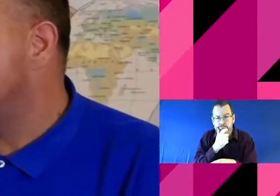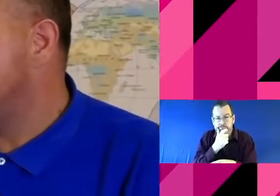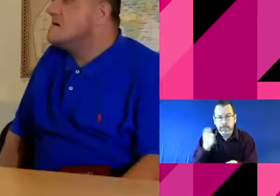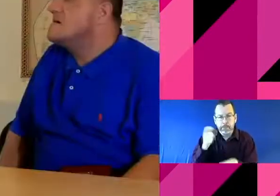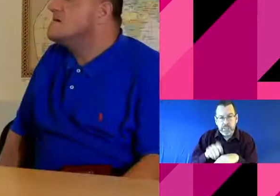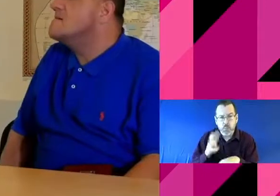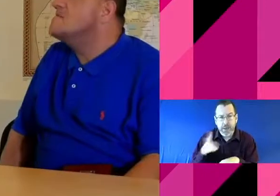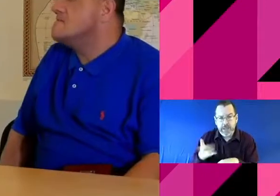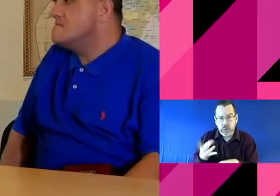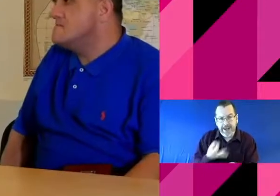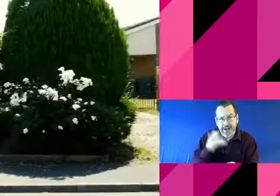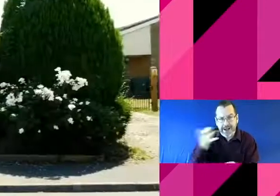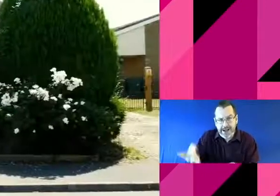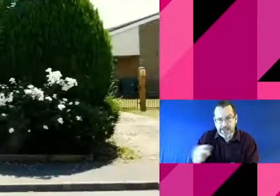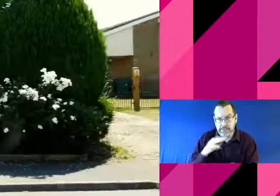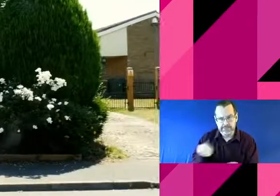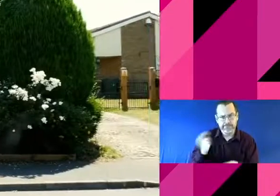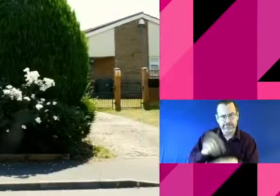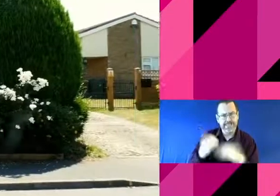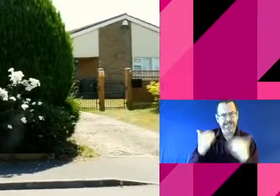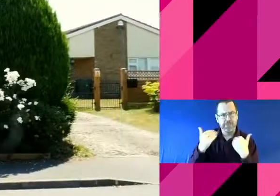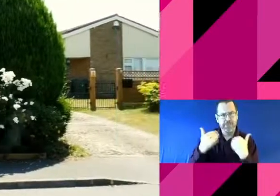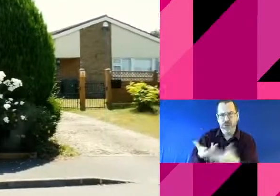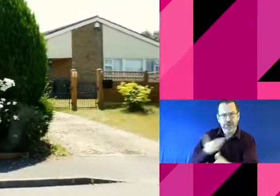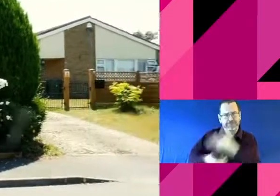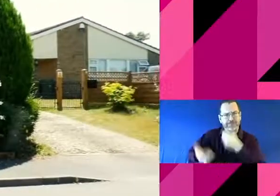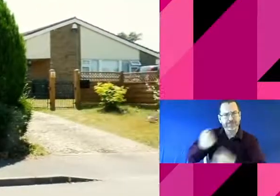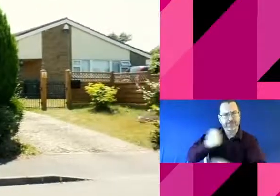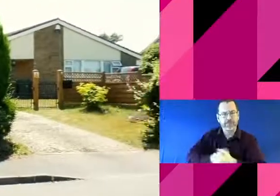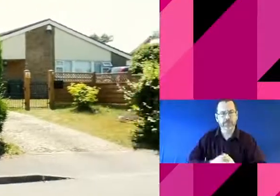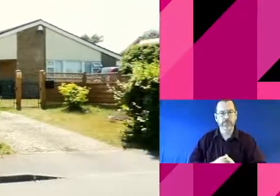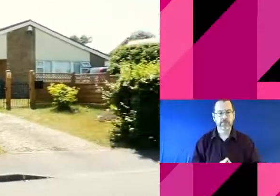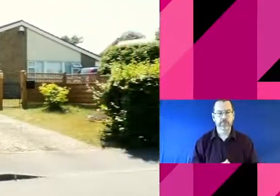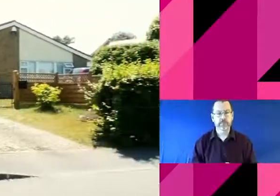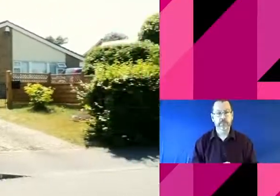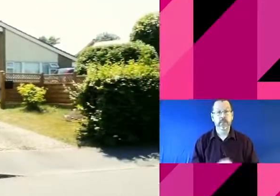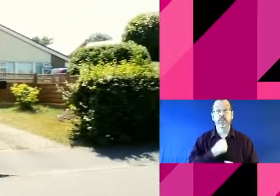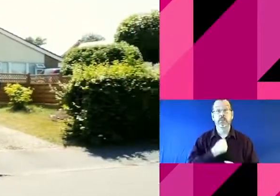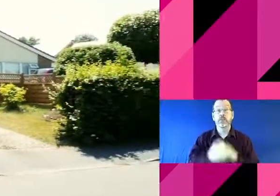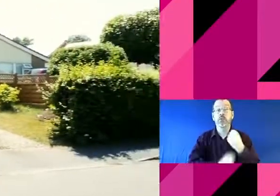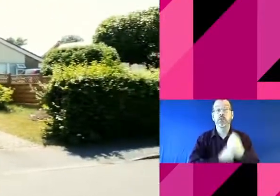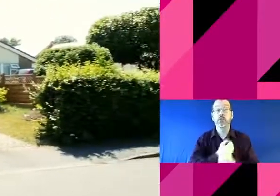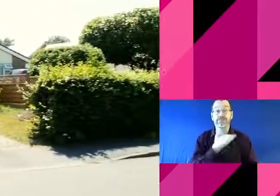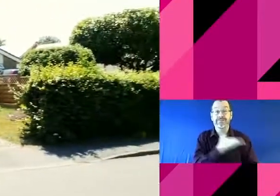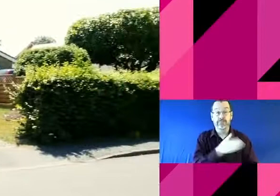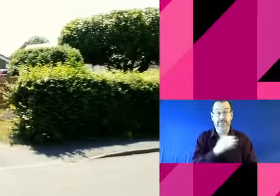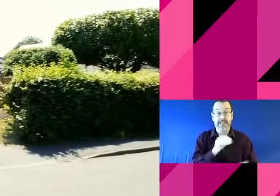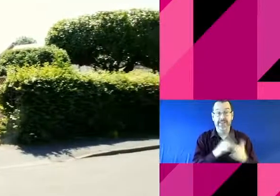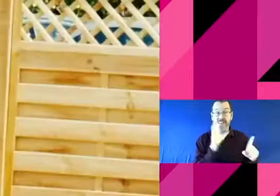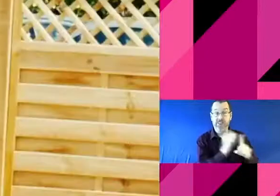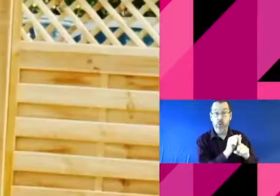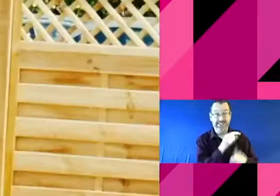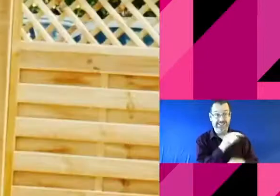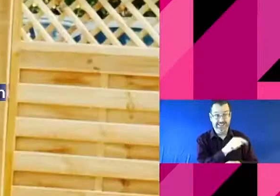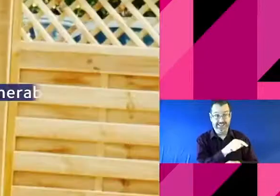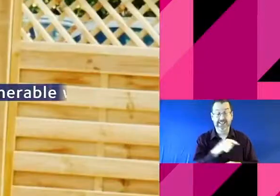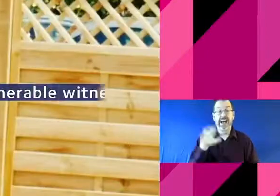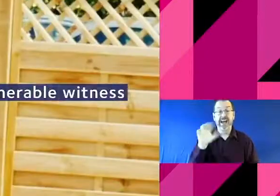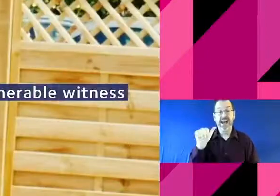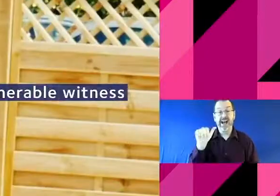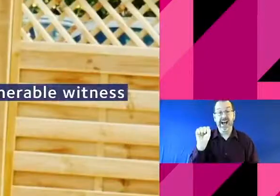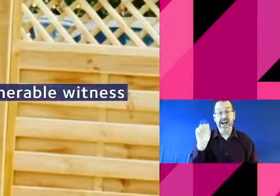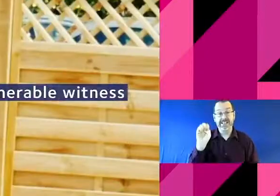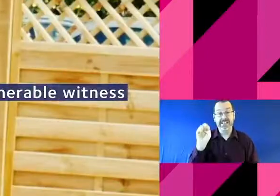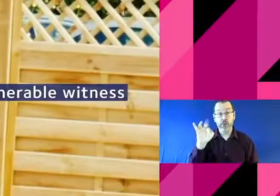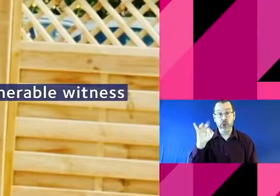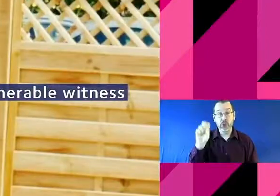bit of information that you can. My son has a diagnosis of Asperger's autism, which means